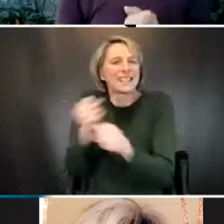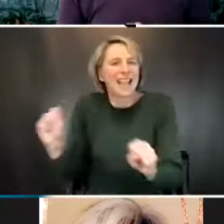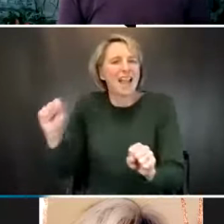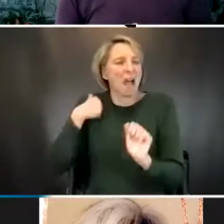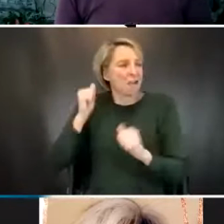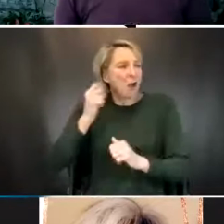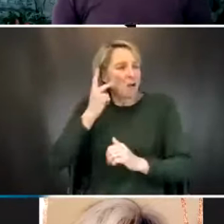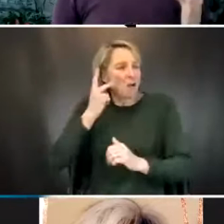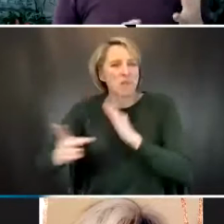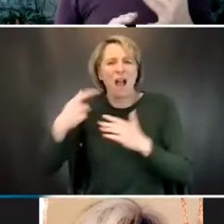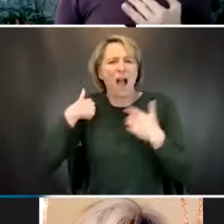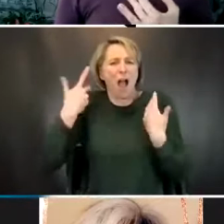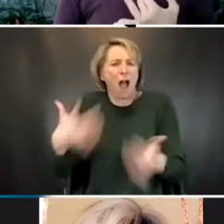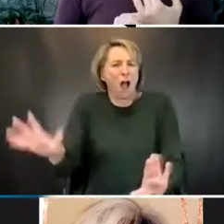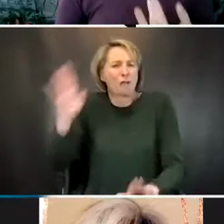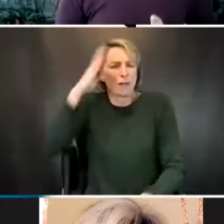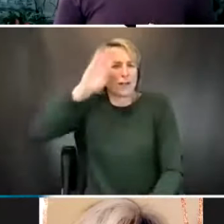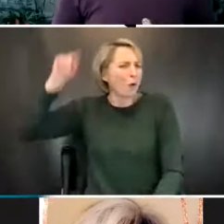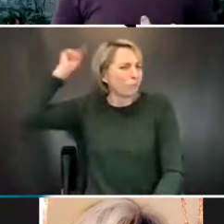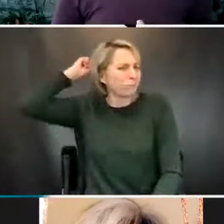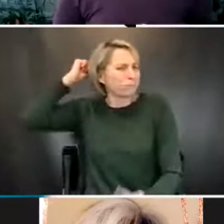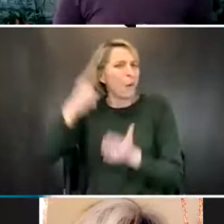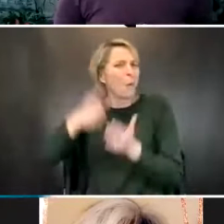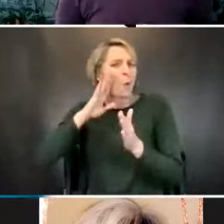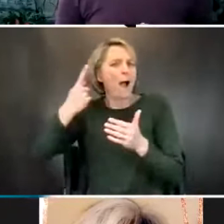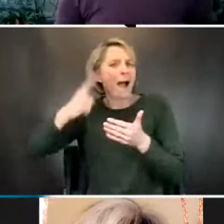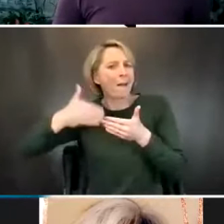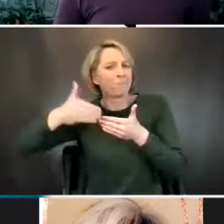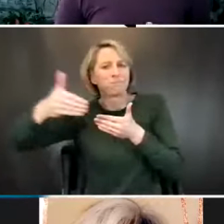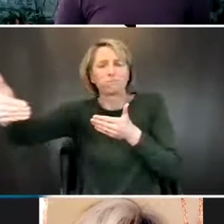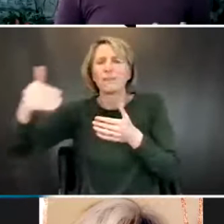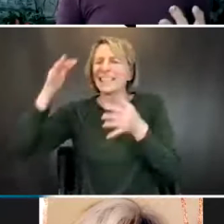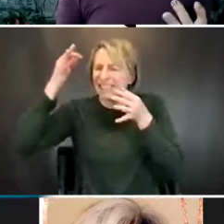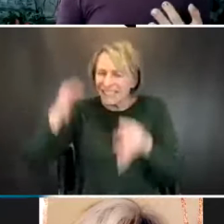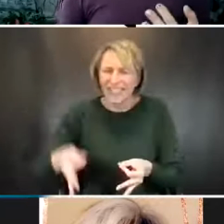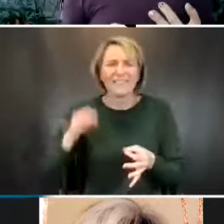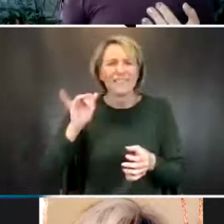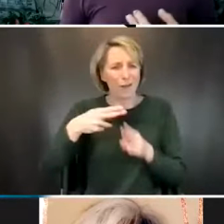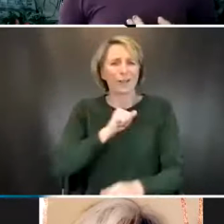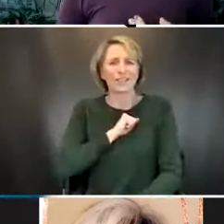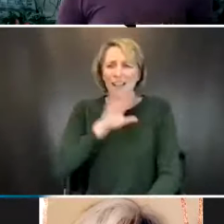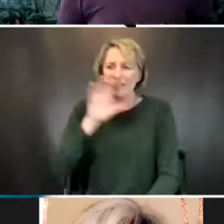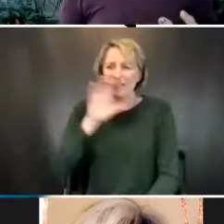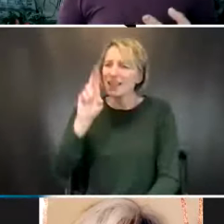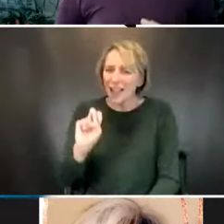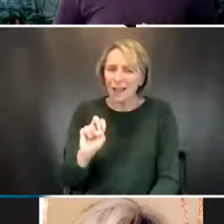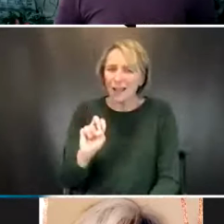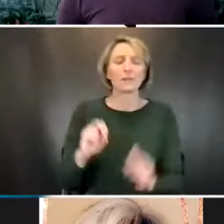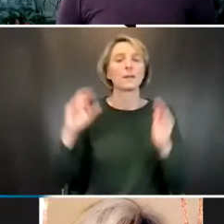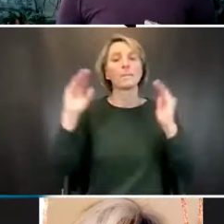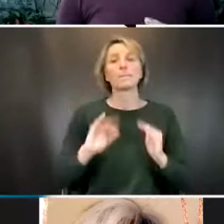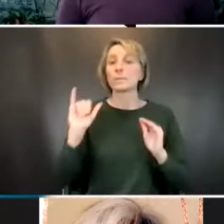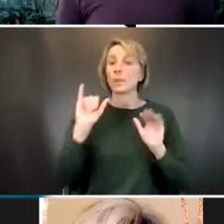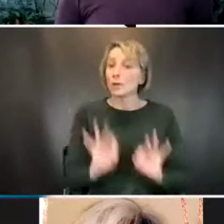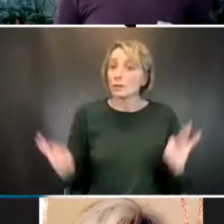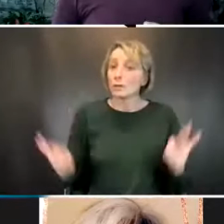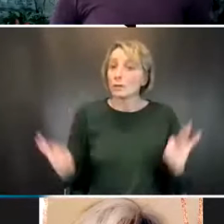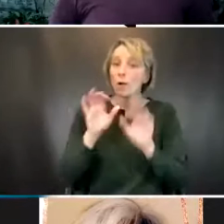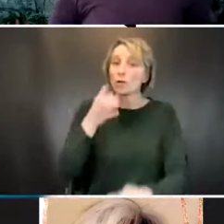for sure. Making sure you've got plenty of hydration, so that you're drinking water,